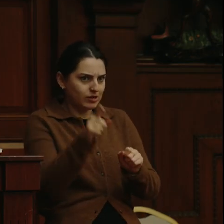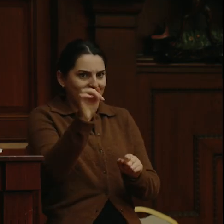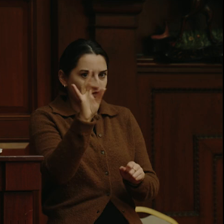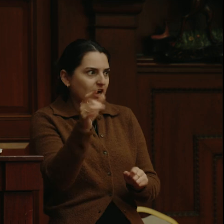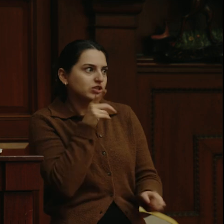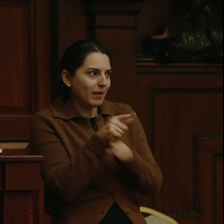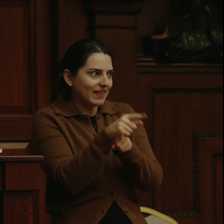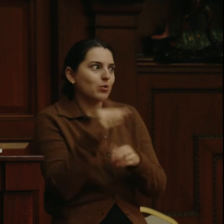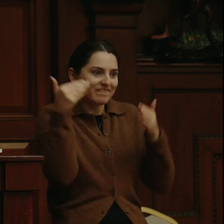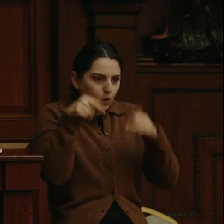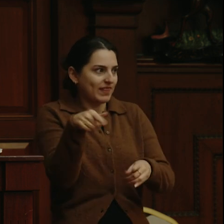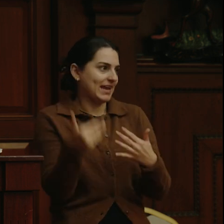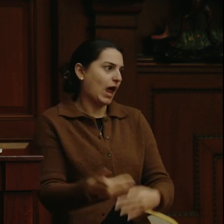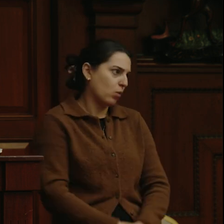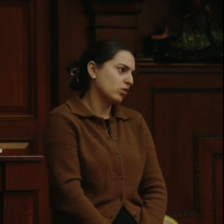talk.